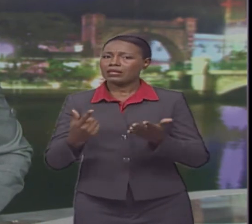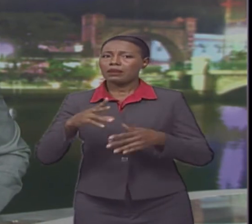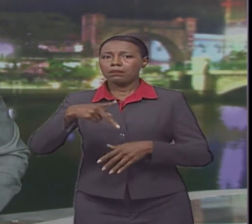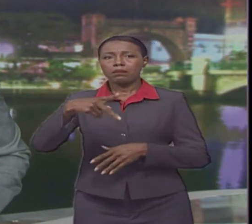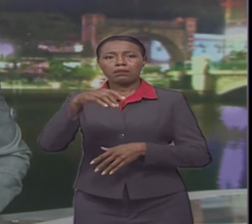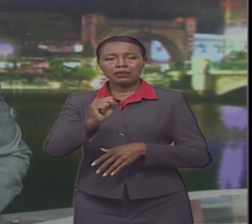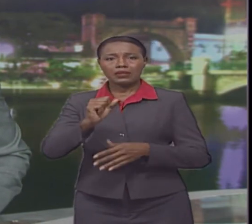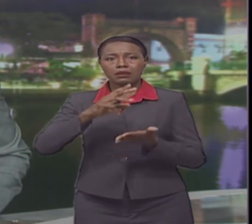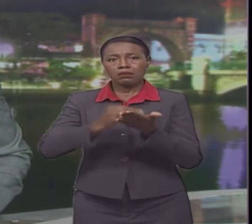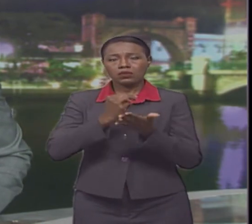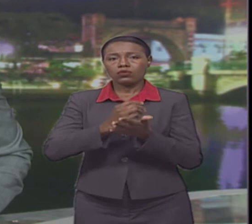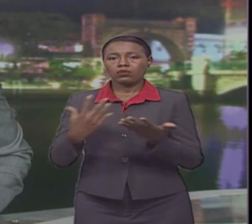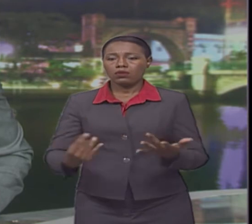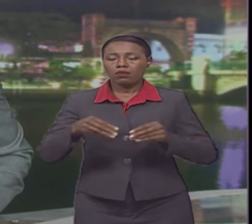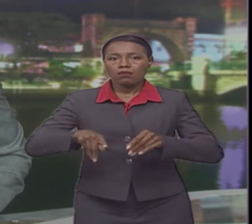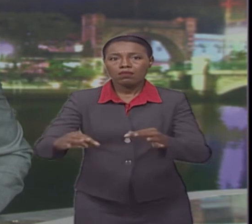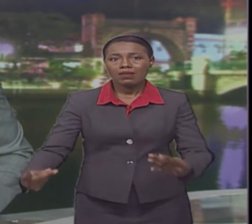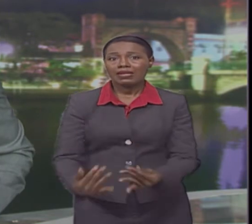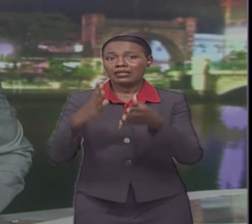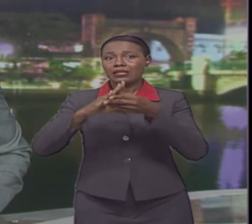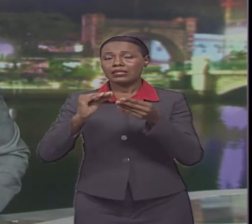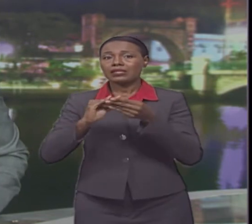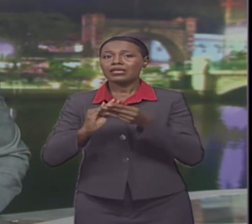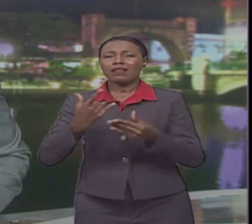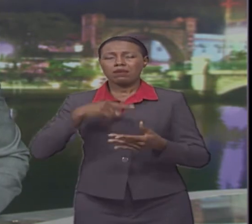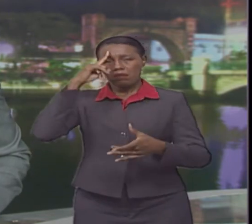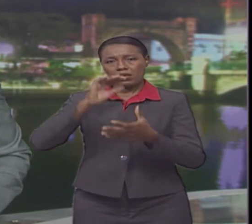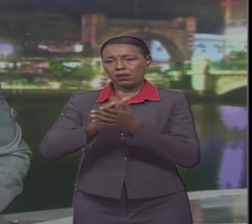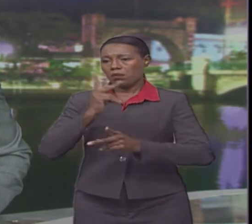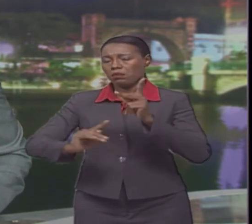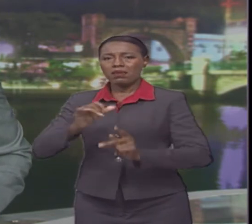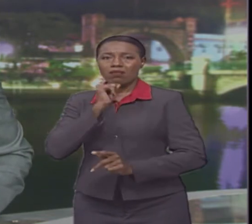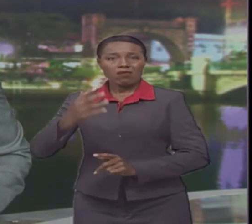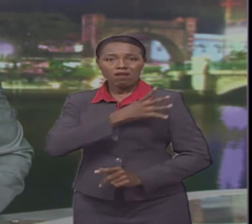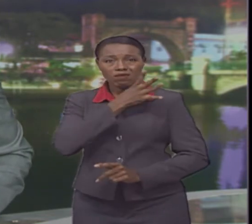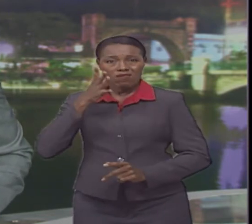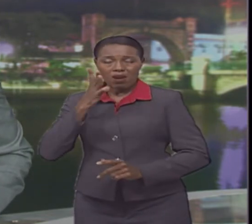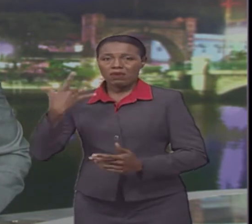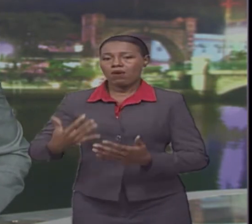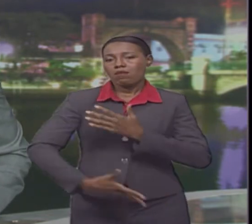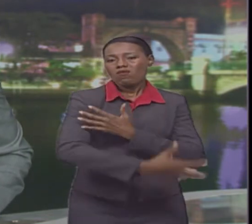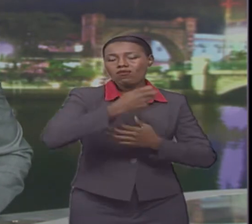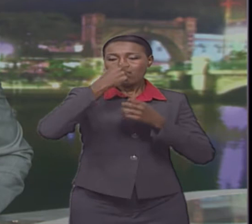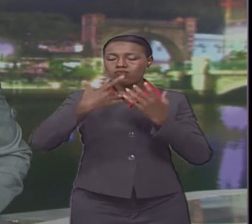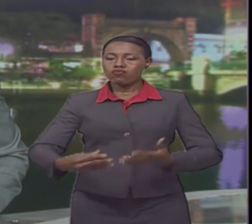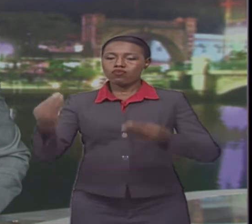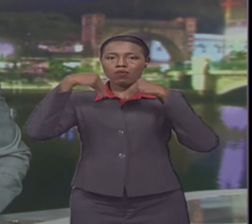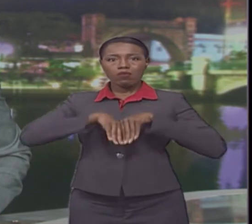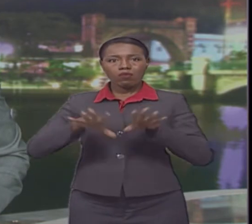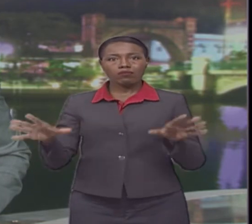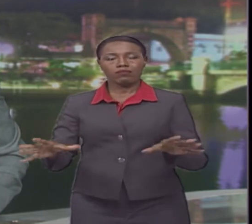Permanent Secretary in the Ministry of Agriculture, Andrew Gittins, believes this will stop non-farmers from benefiting from the crops they did not